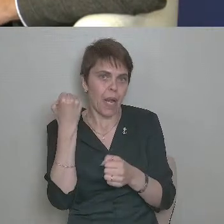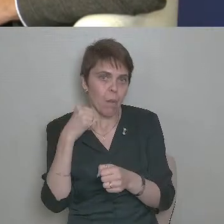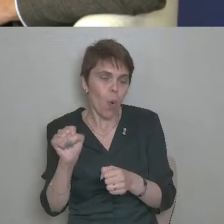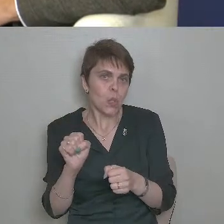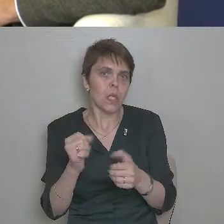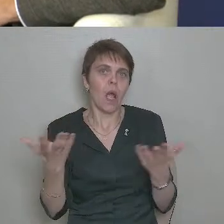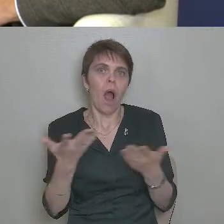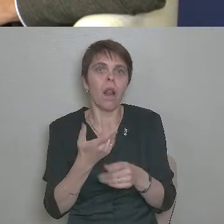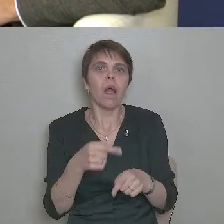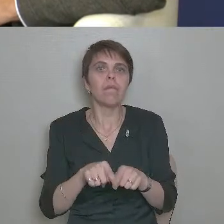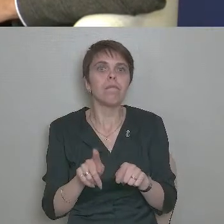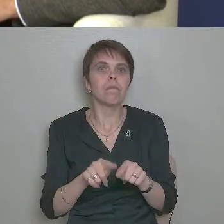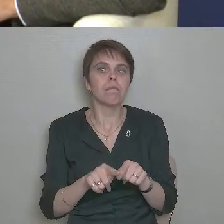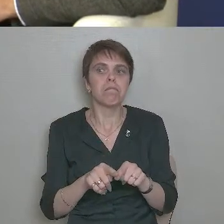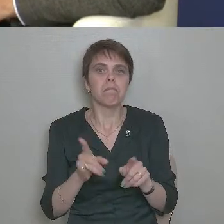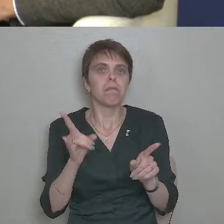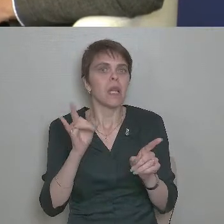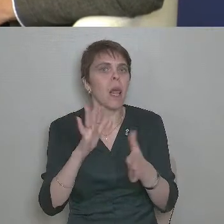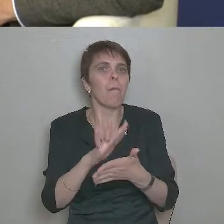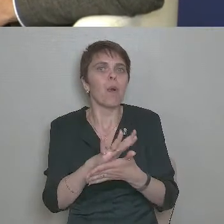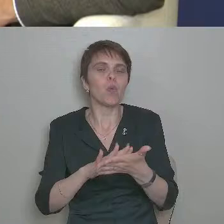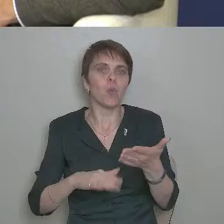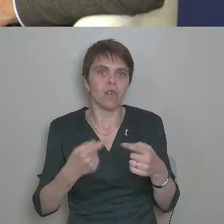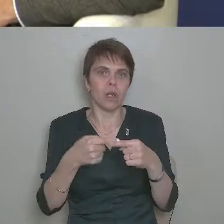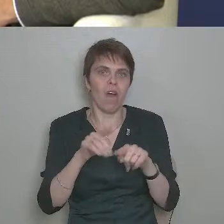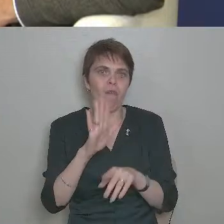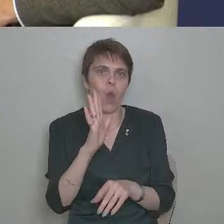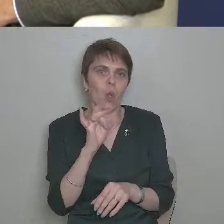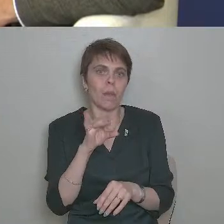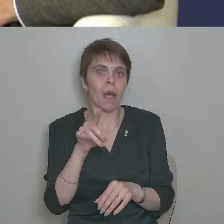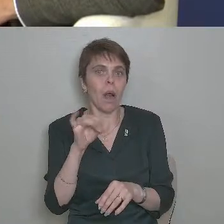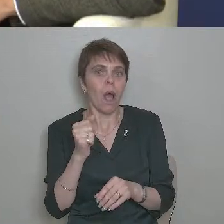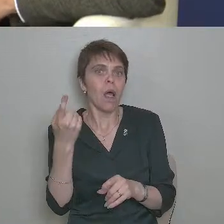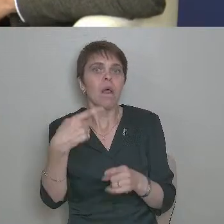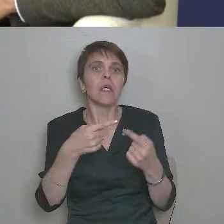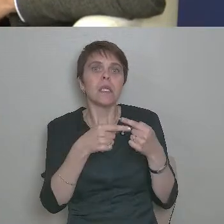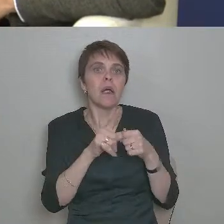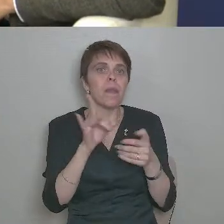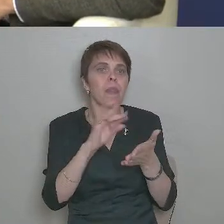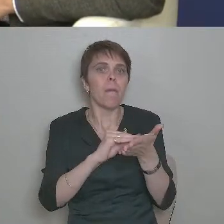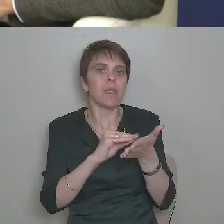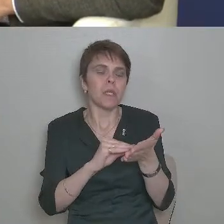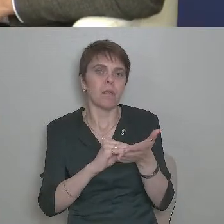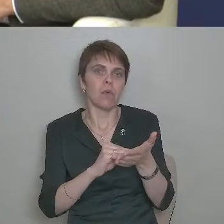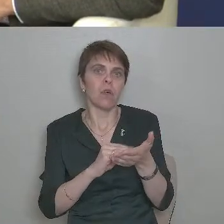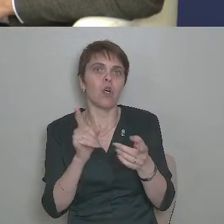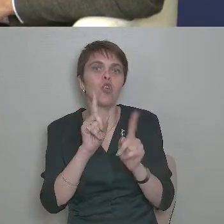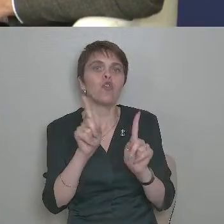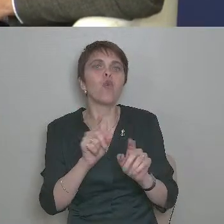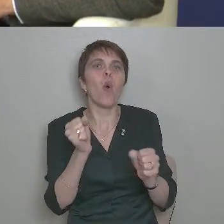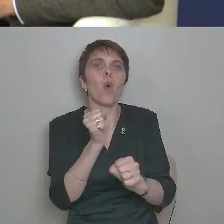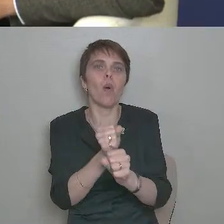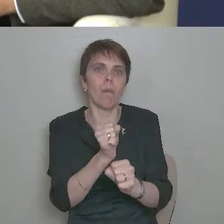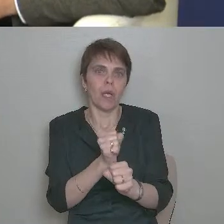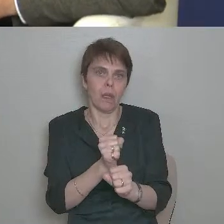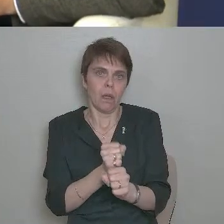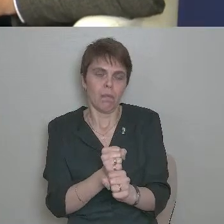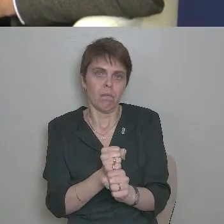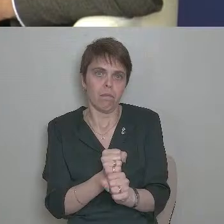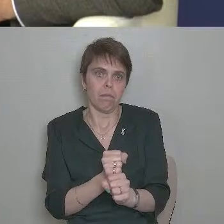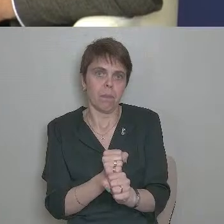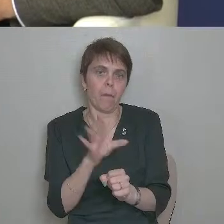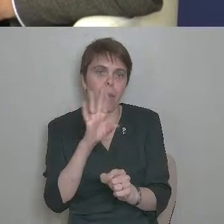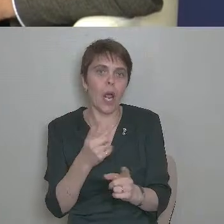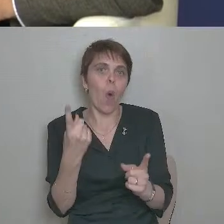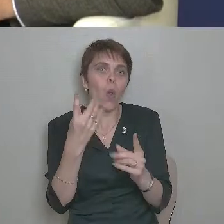can win, it's quite understandable. But let's go back to what Vladimir said about the ambiguity